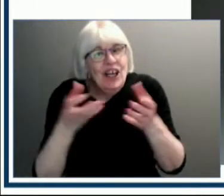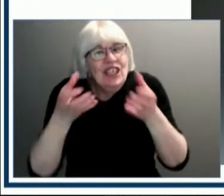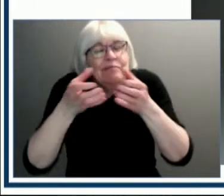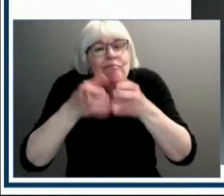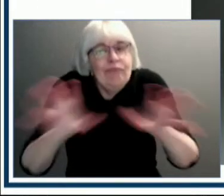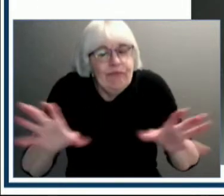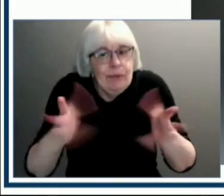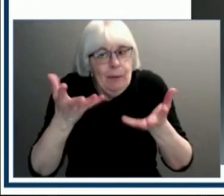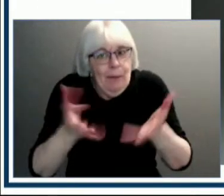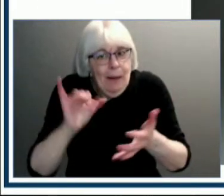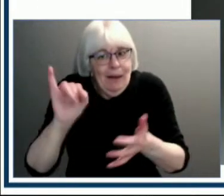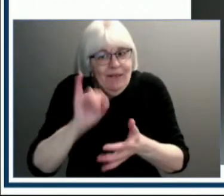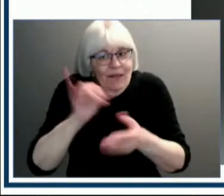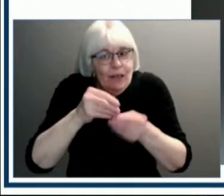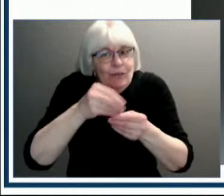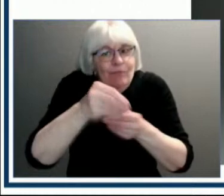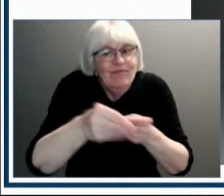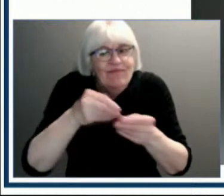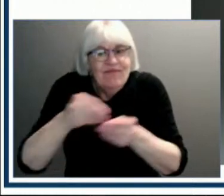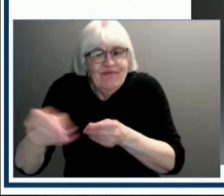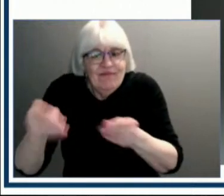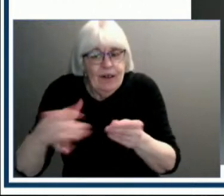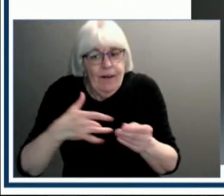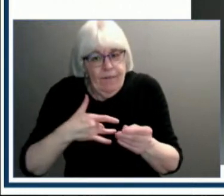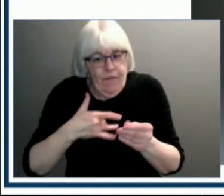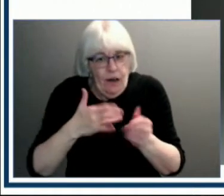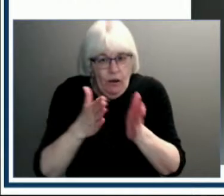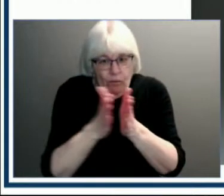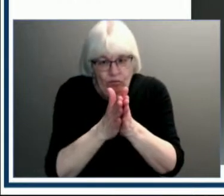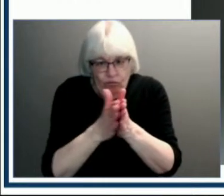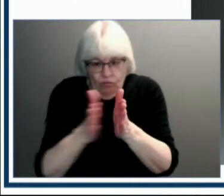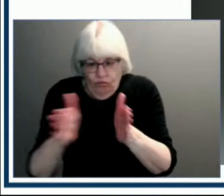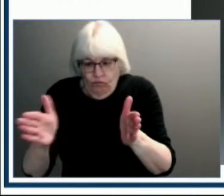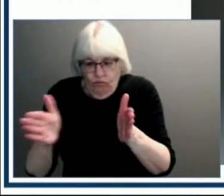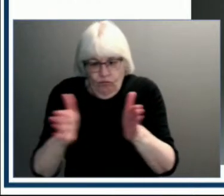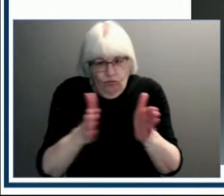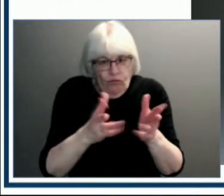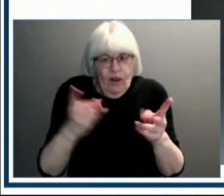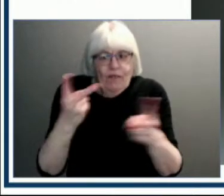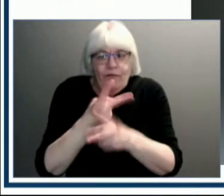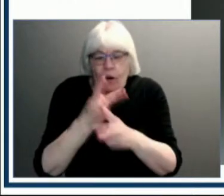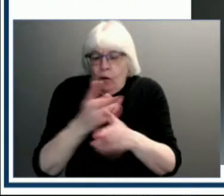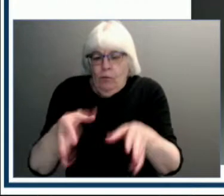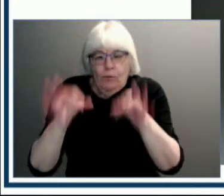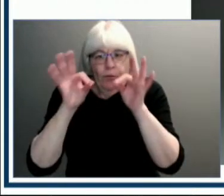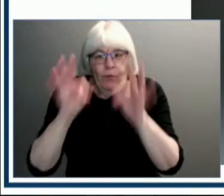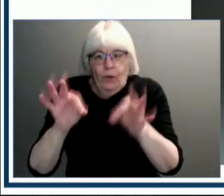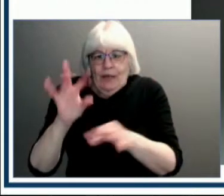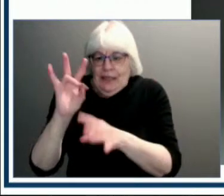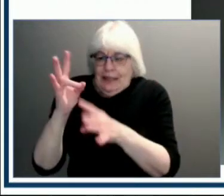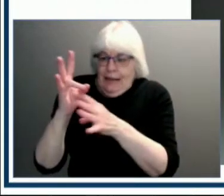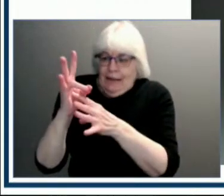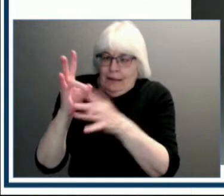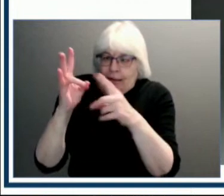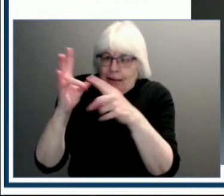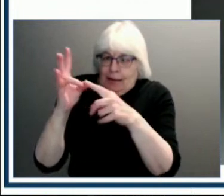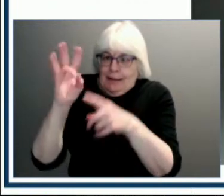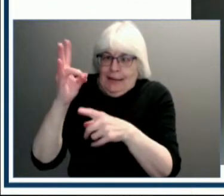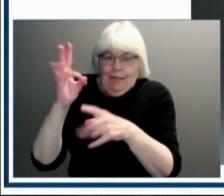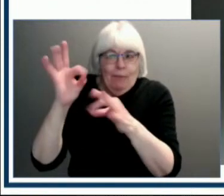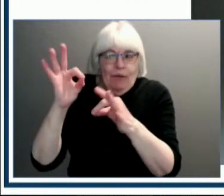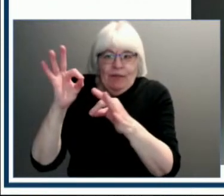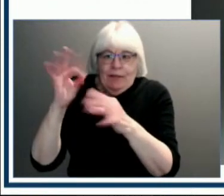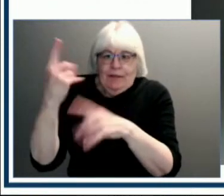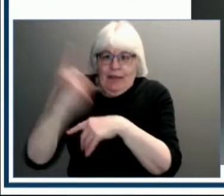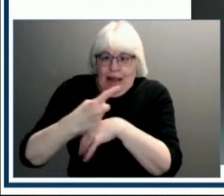actually a safe place to land. What we've all been, and that's in a part of a bigger package, but what we're